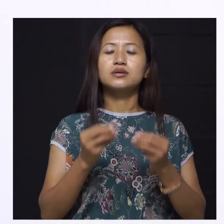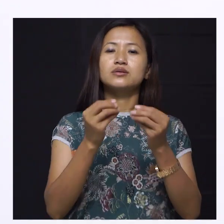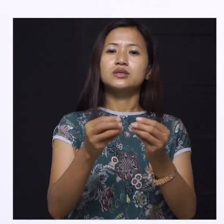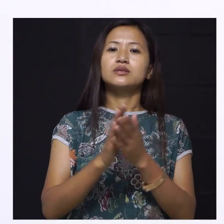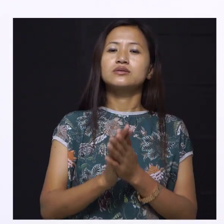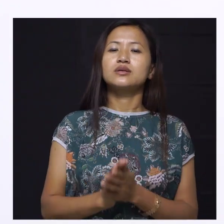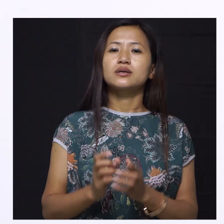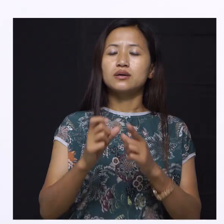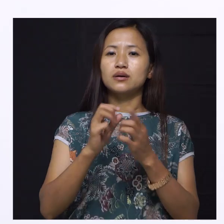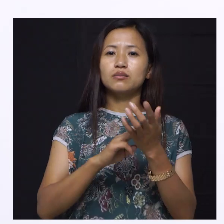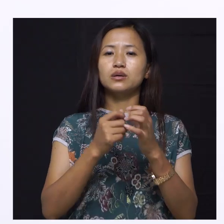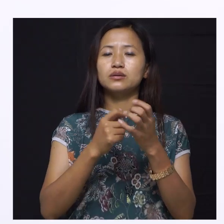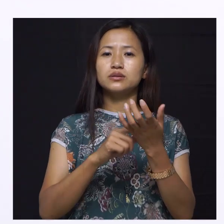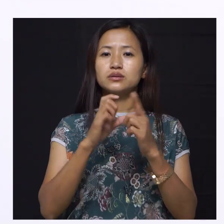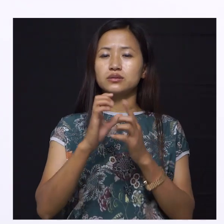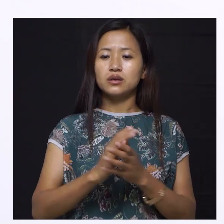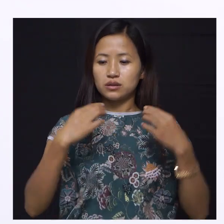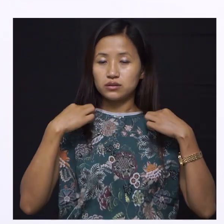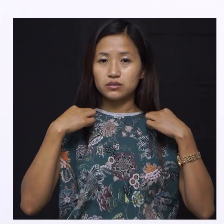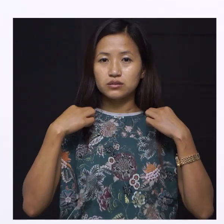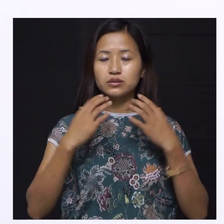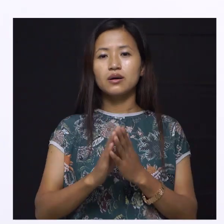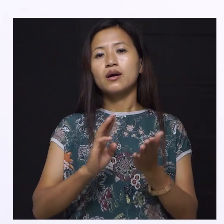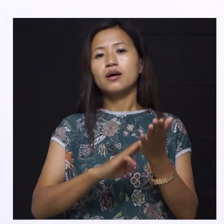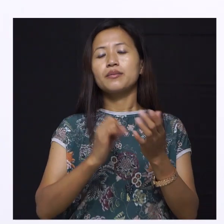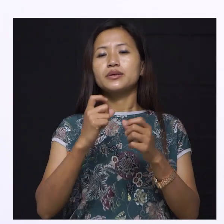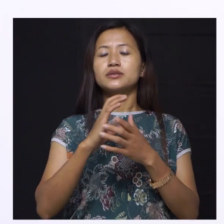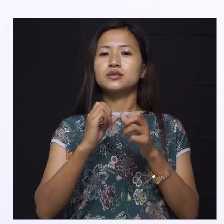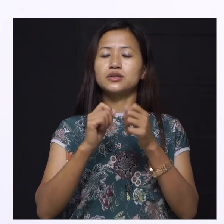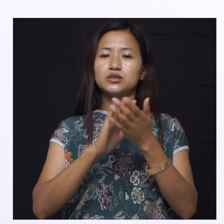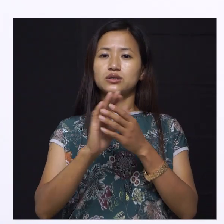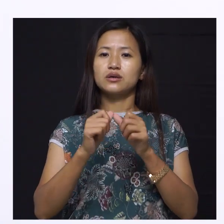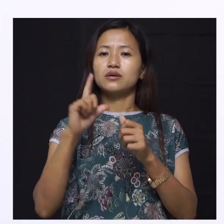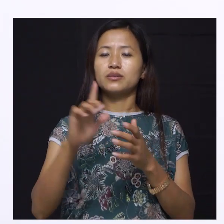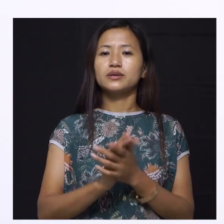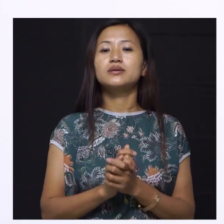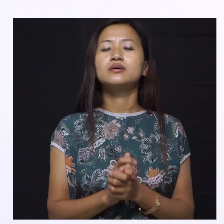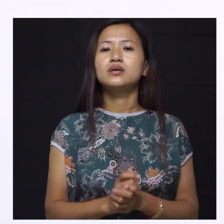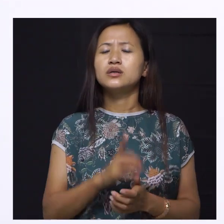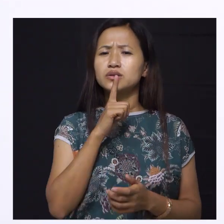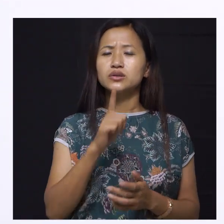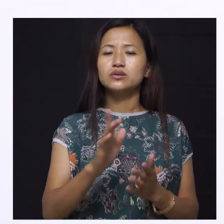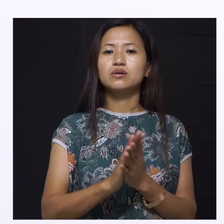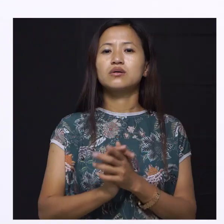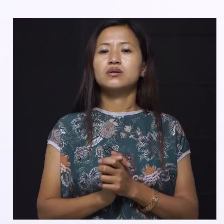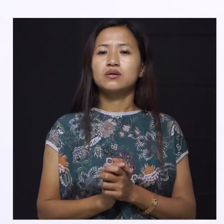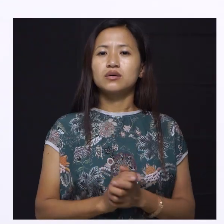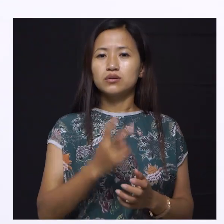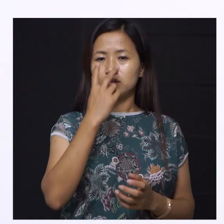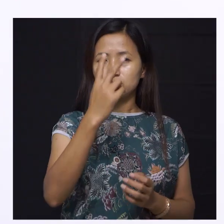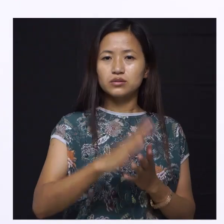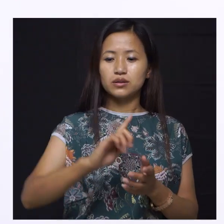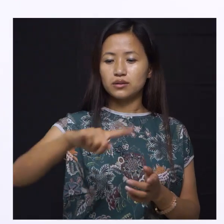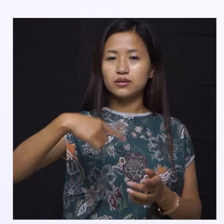okay, if this cloth belong to Michael, you have to check it because he is also not very sure. That means they are looking for